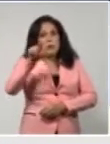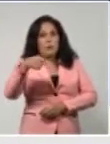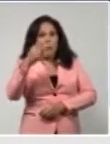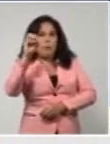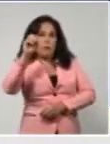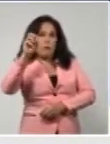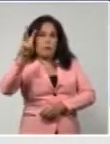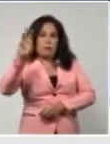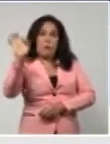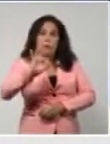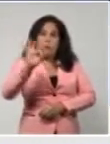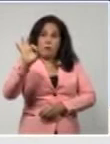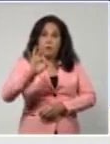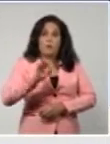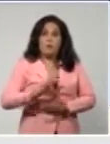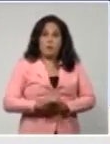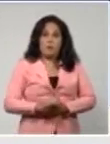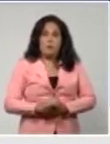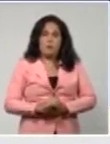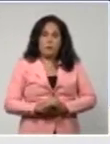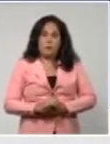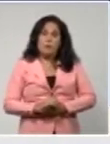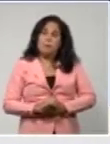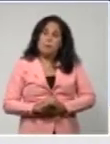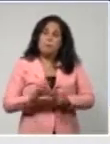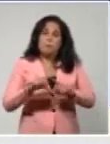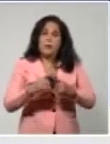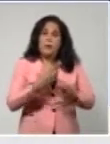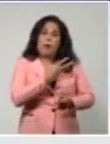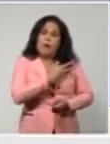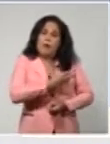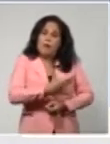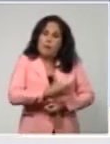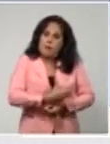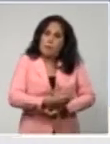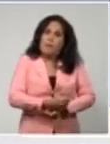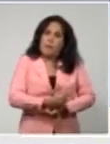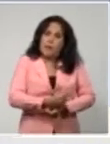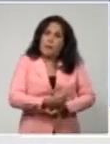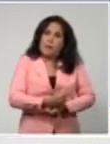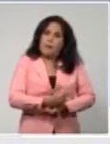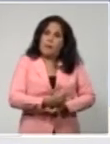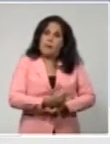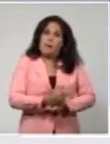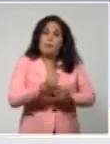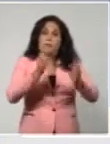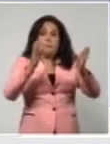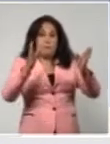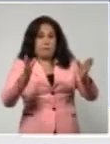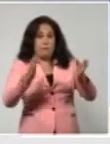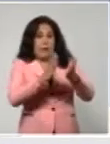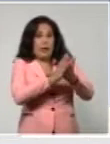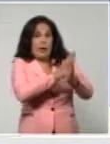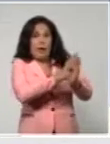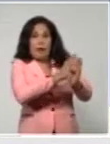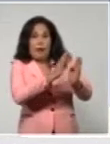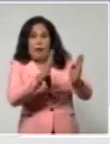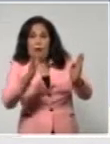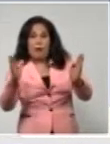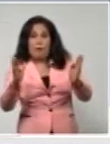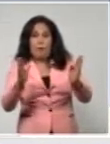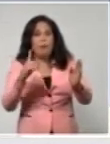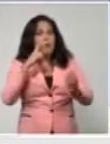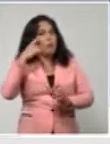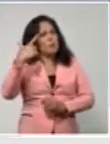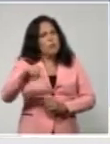169 people contracted the virus abroad, representing 7.3% of the total.